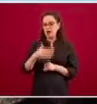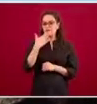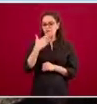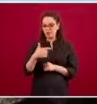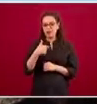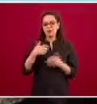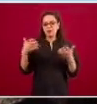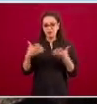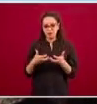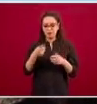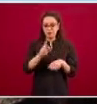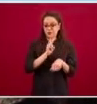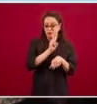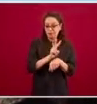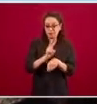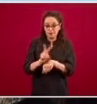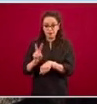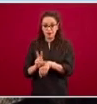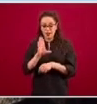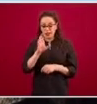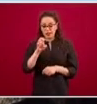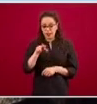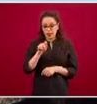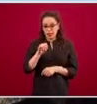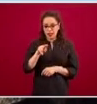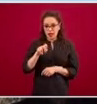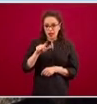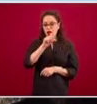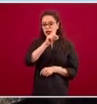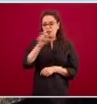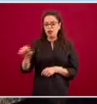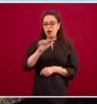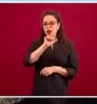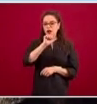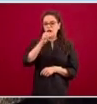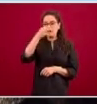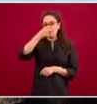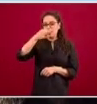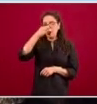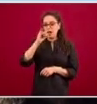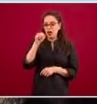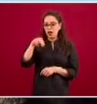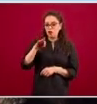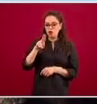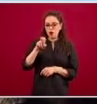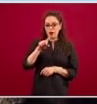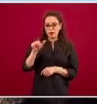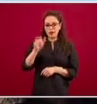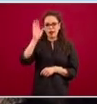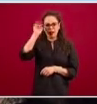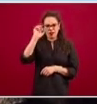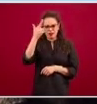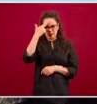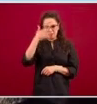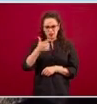very familiar with this method, within the sentinel vigilance model.